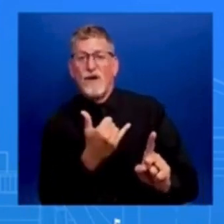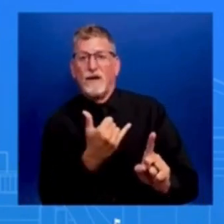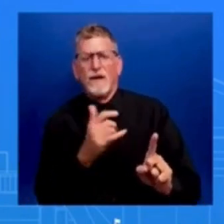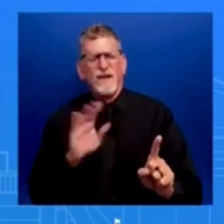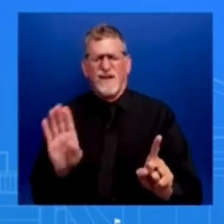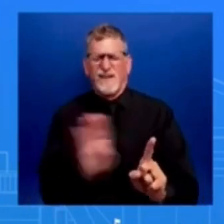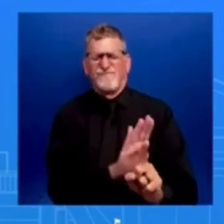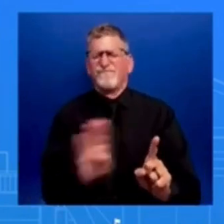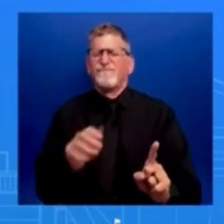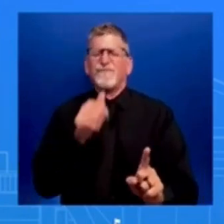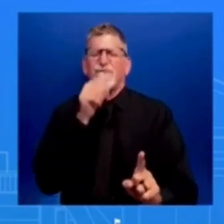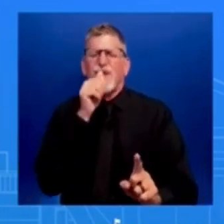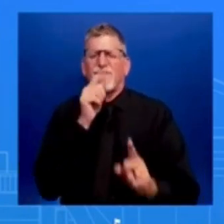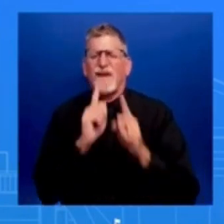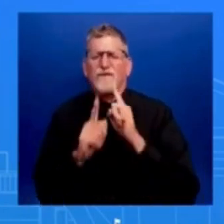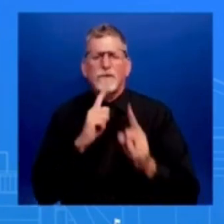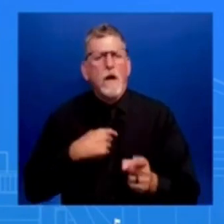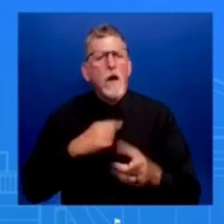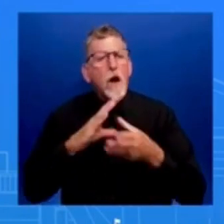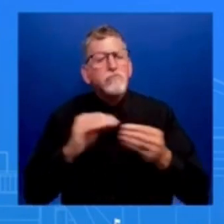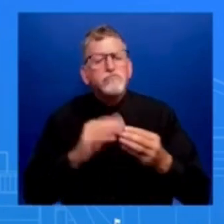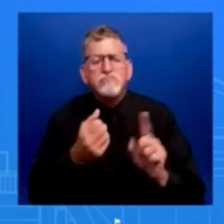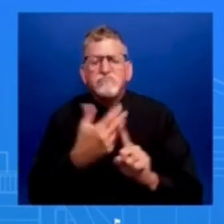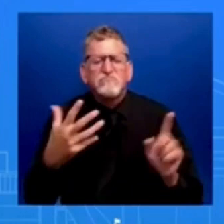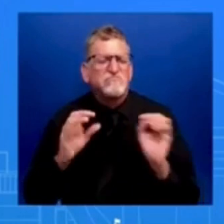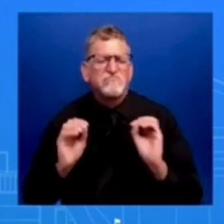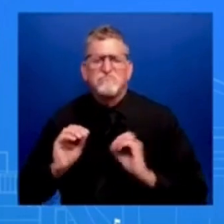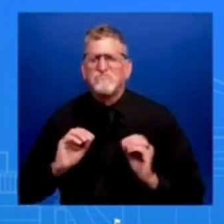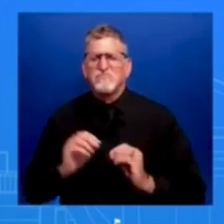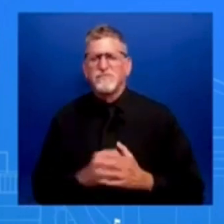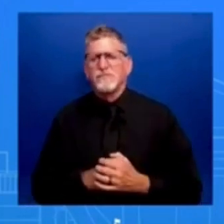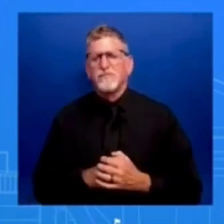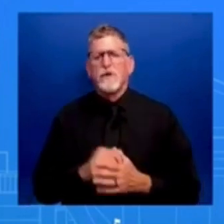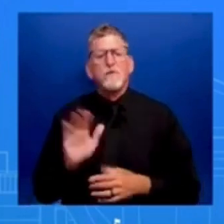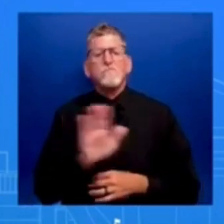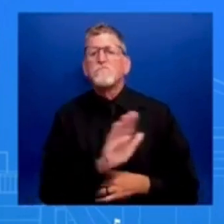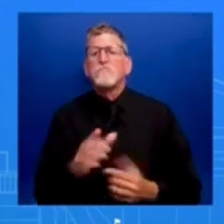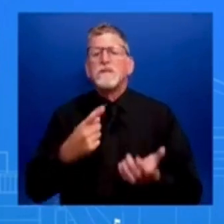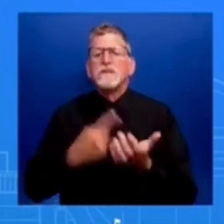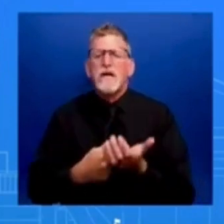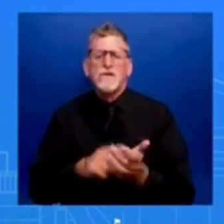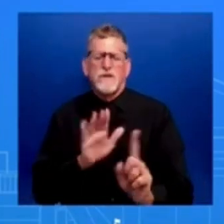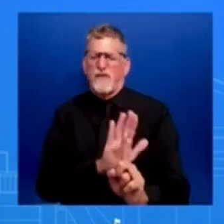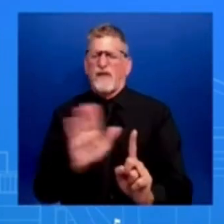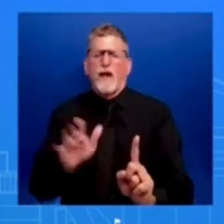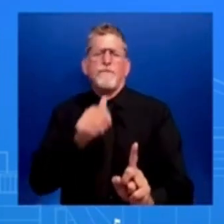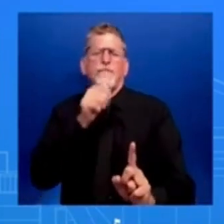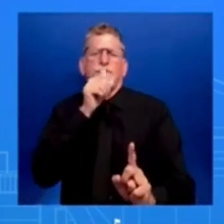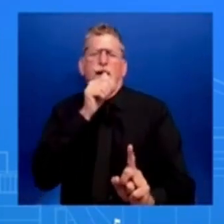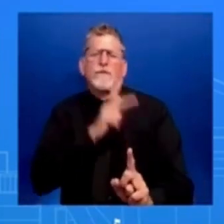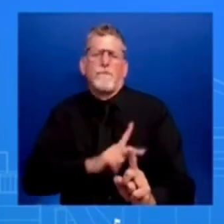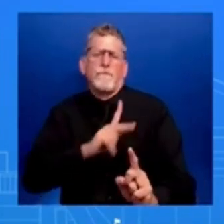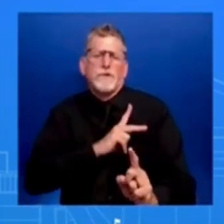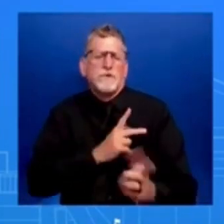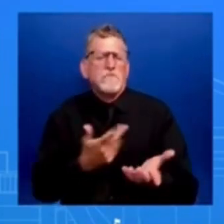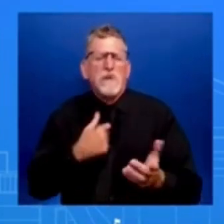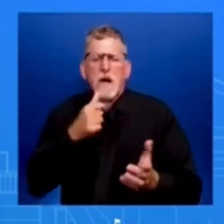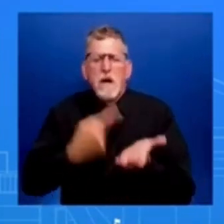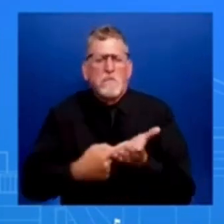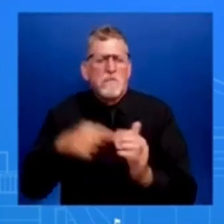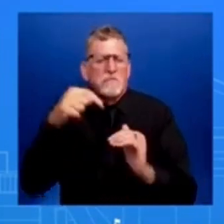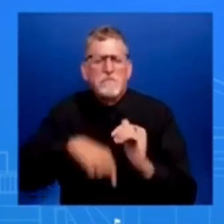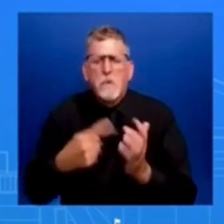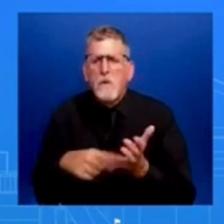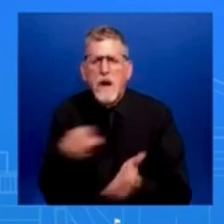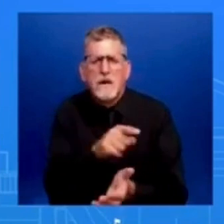this often here, we try to keep those conversations private, and so I'm just not going to go into details from here. Thanks, Karine. To follow up on Hunter,